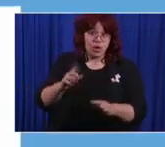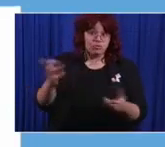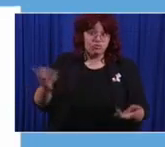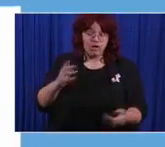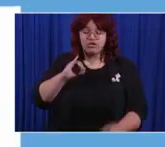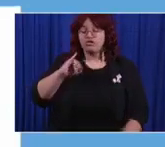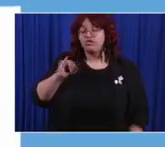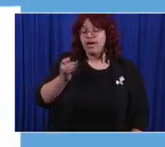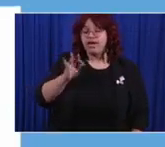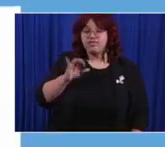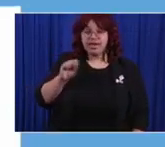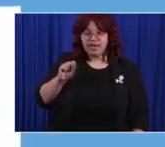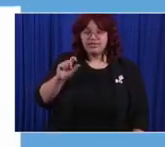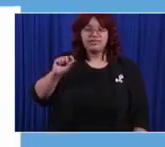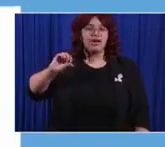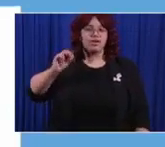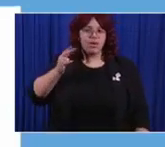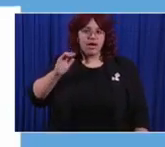jfs.ohio.gov,